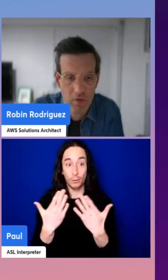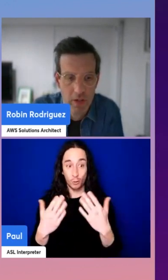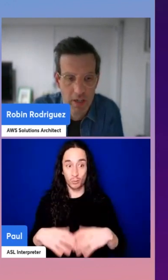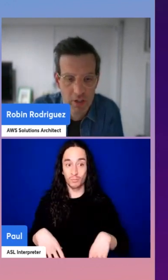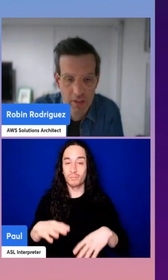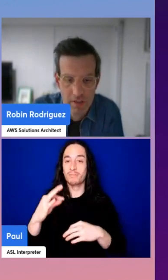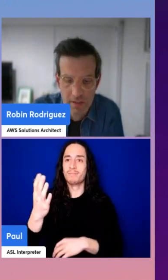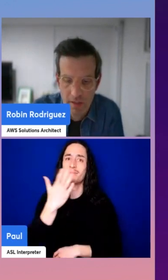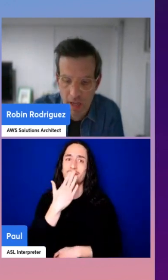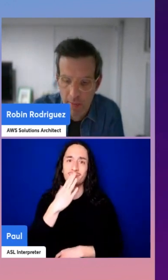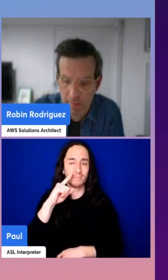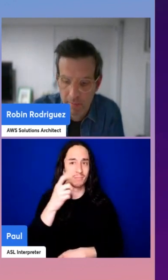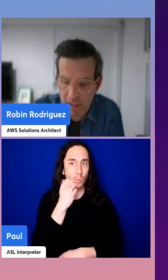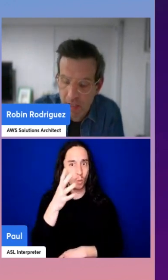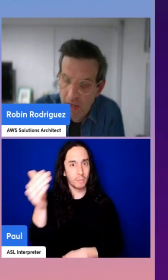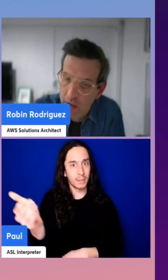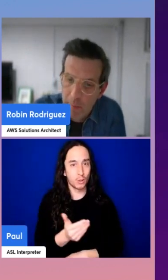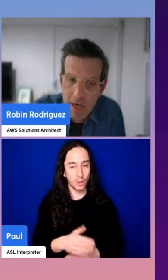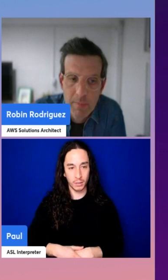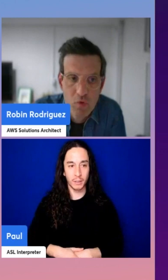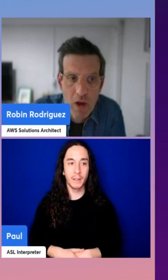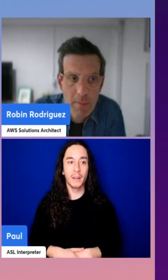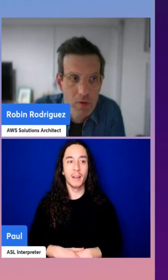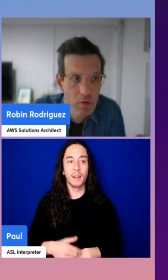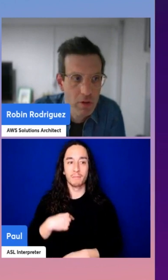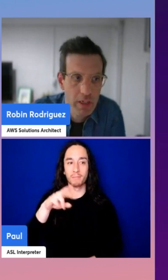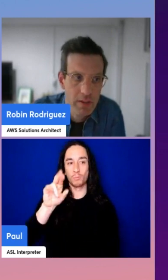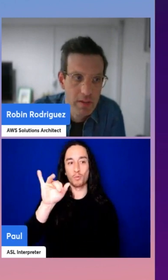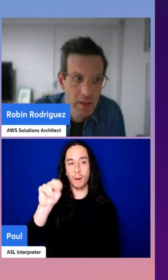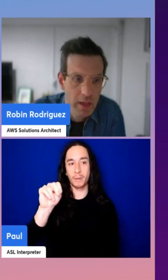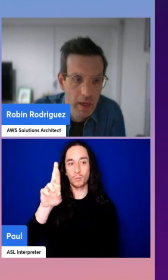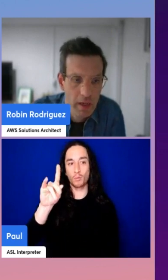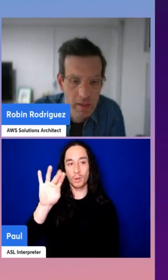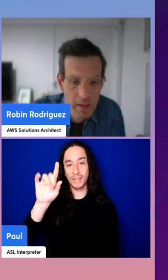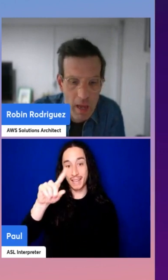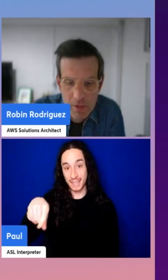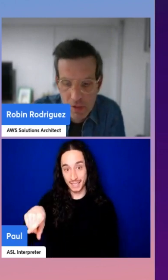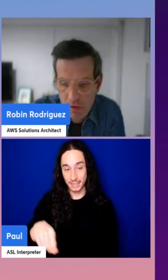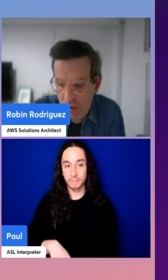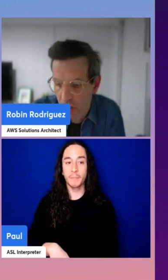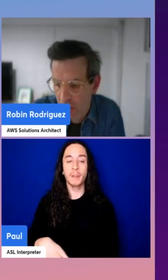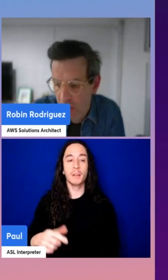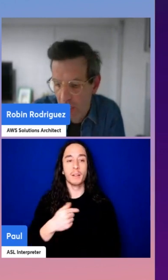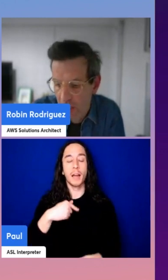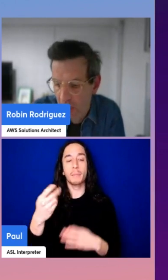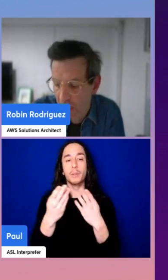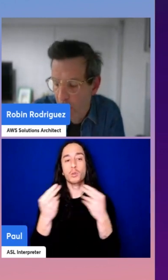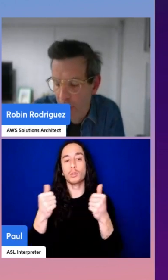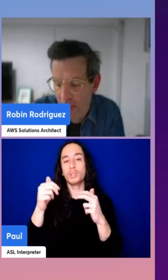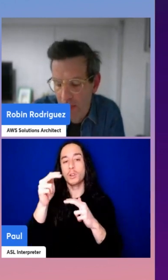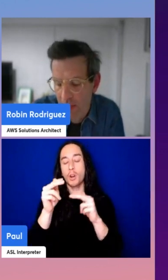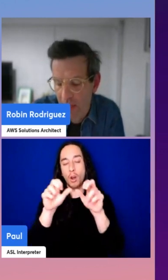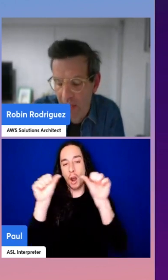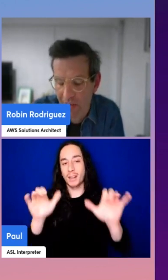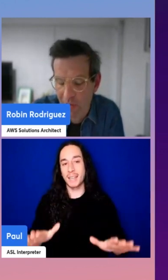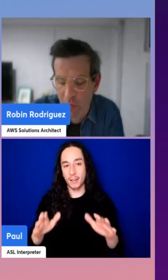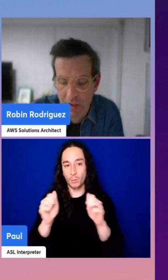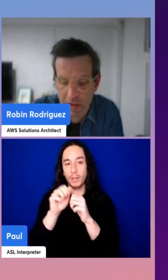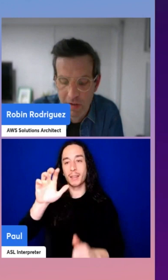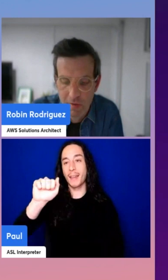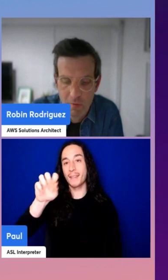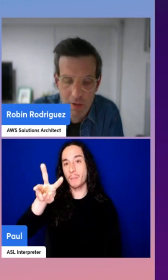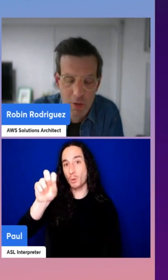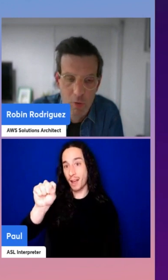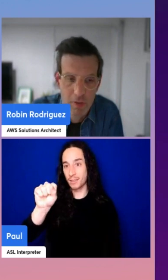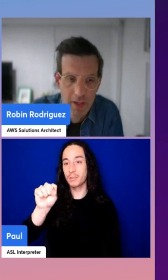warm introductions. We said, my name's Robin Rodriguez, and I'm a solutions architect at AWS. And one